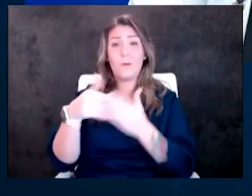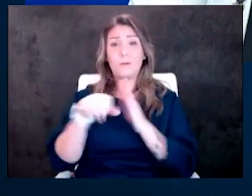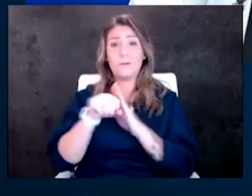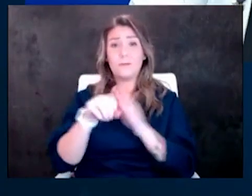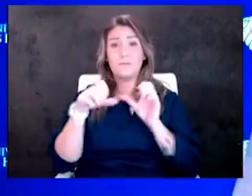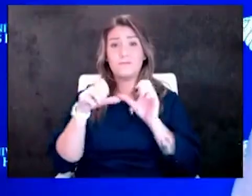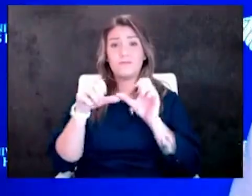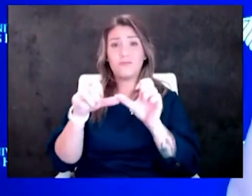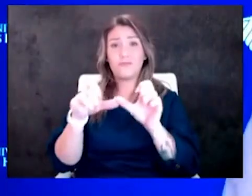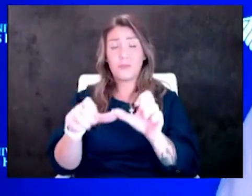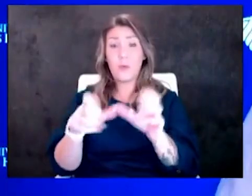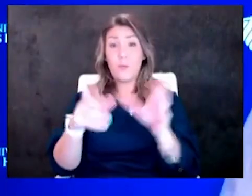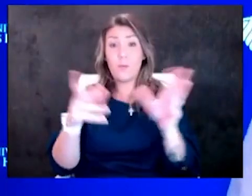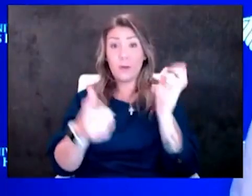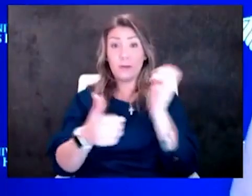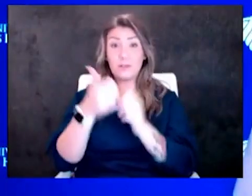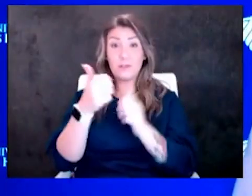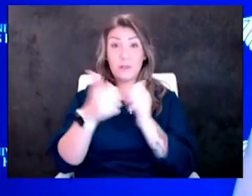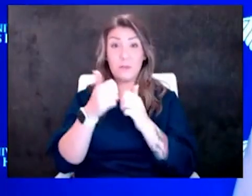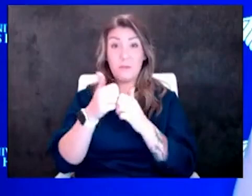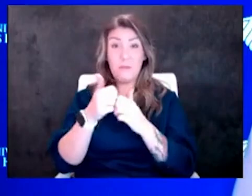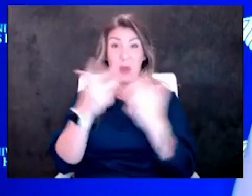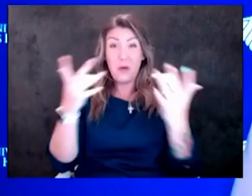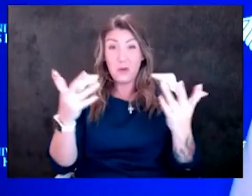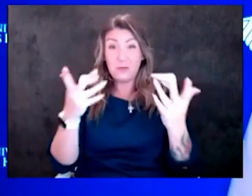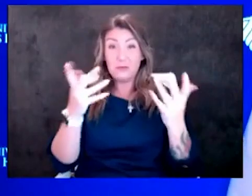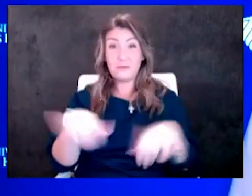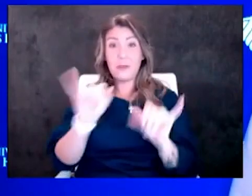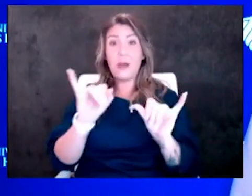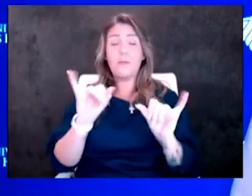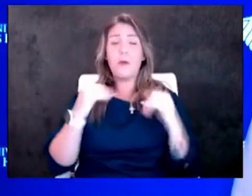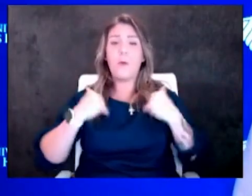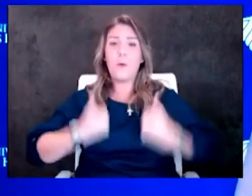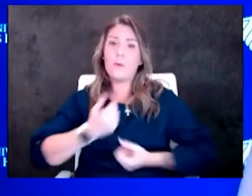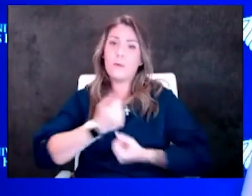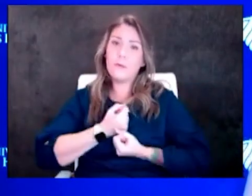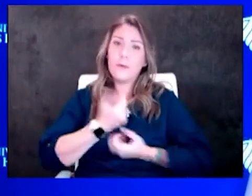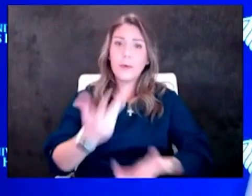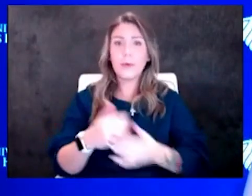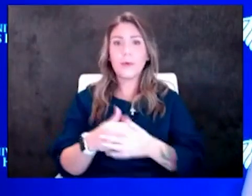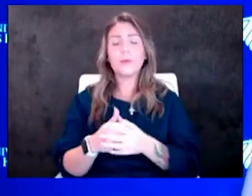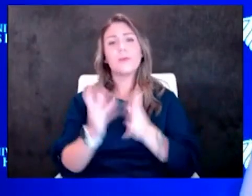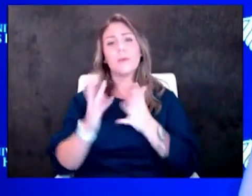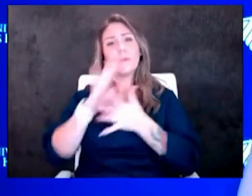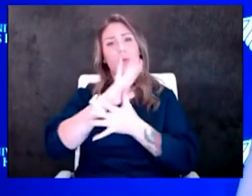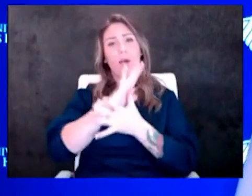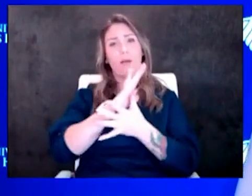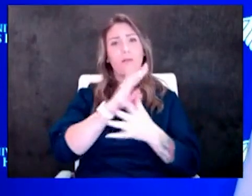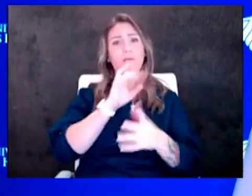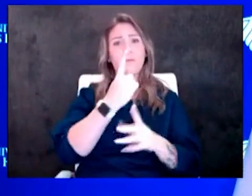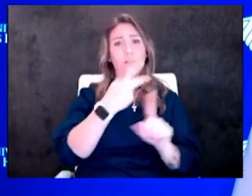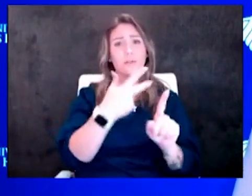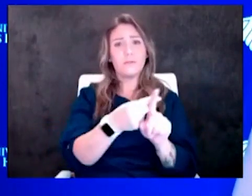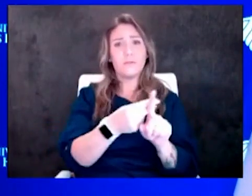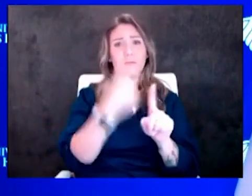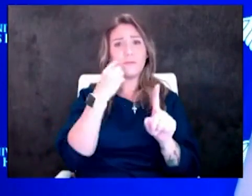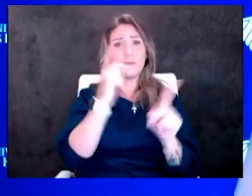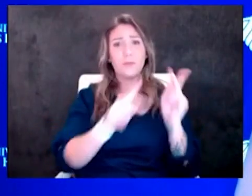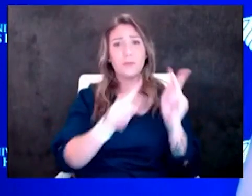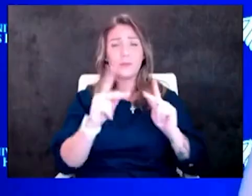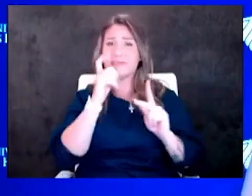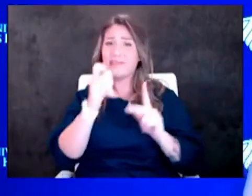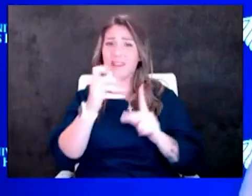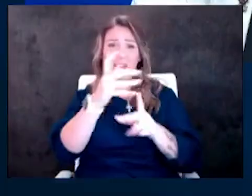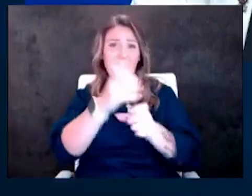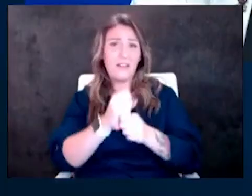Yep, exactly. And so I think it is very important to really prioritize that first dose for those people that haven't yet received it.